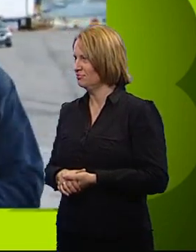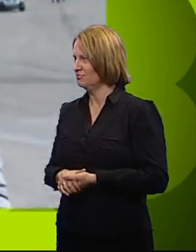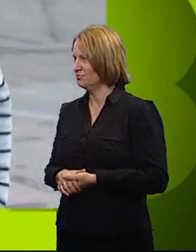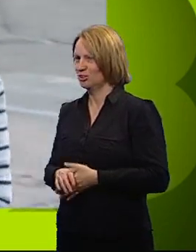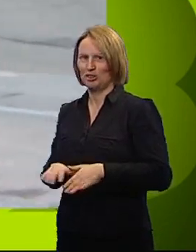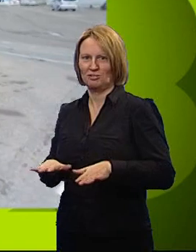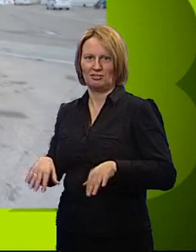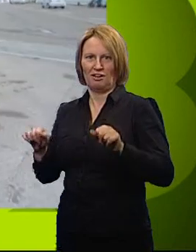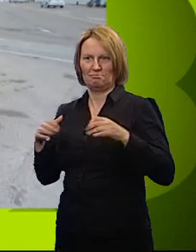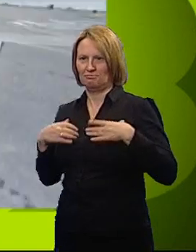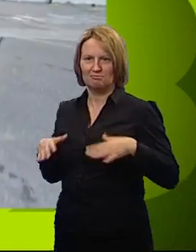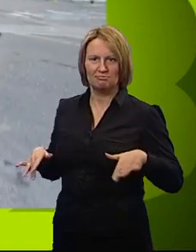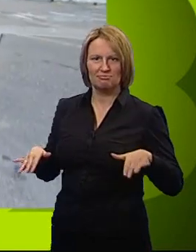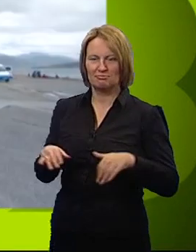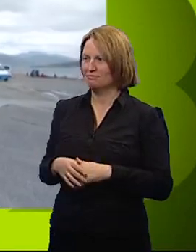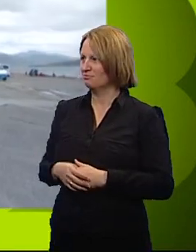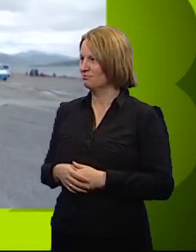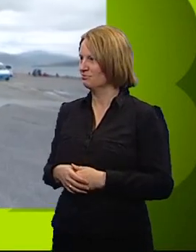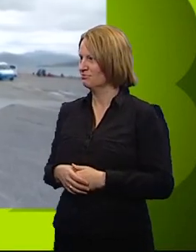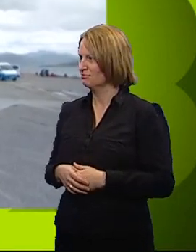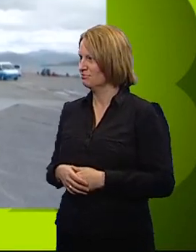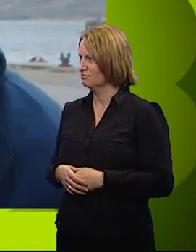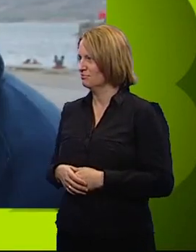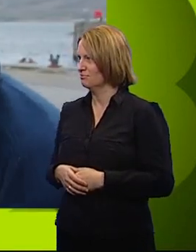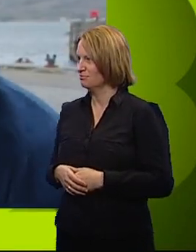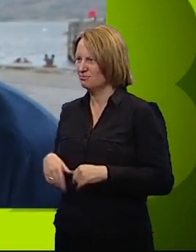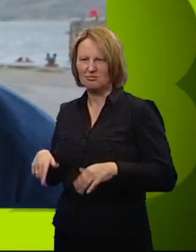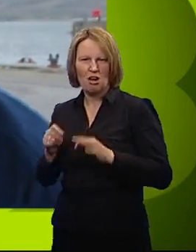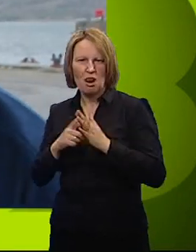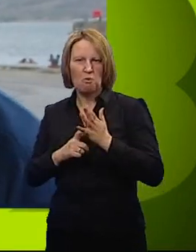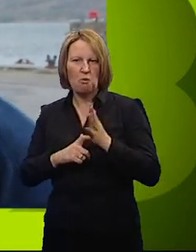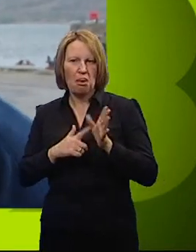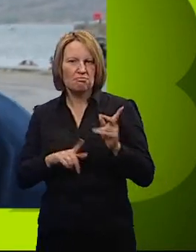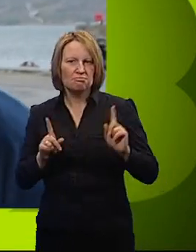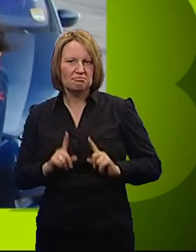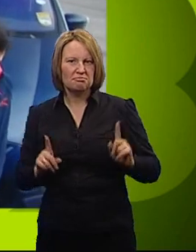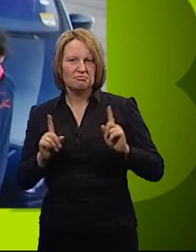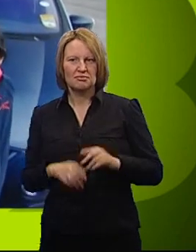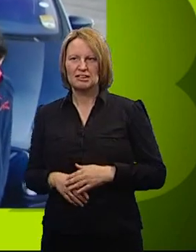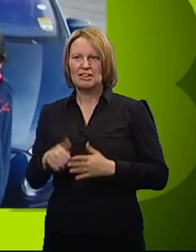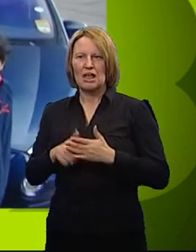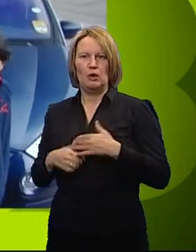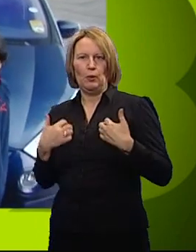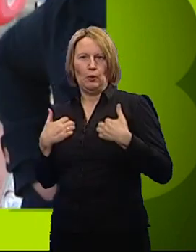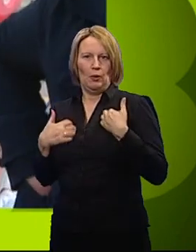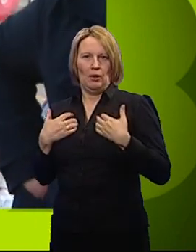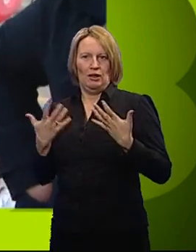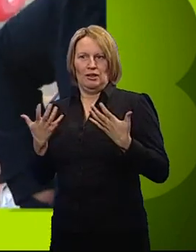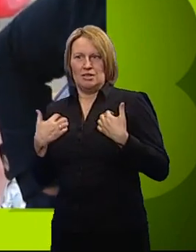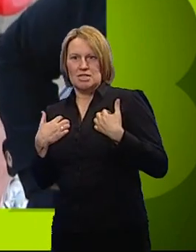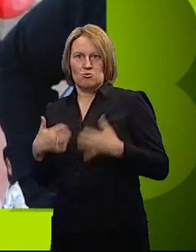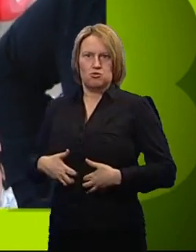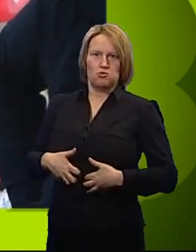And the girls are kicking things off in style. Okay, girls, we're in Ullapool Harbour, so what are we doing here? We thought we'd start this break off with a